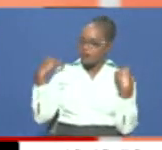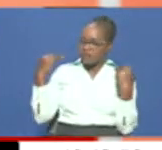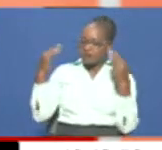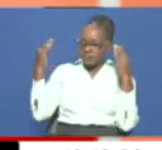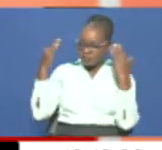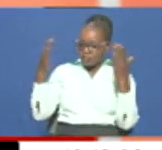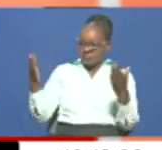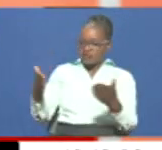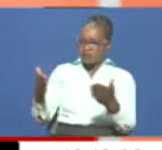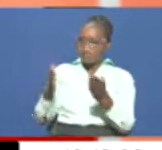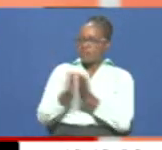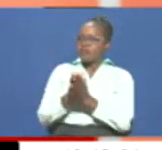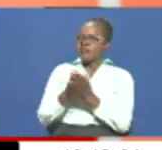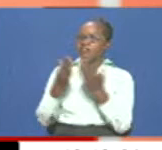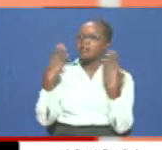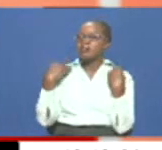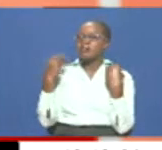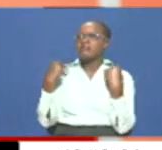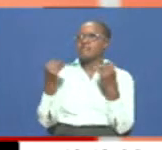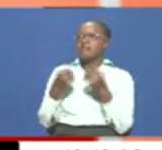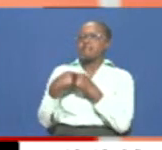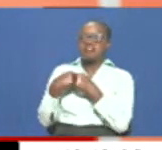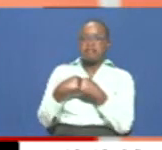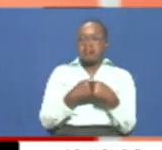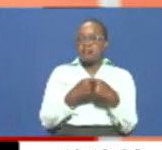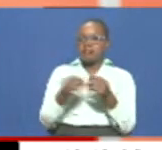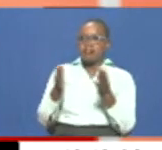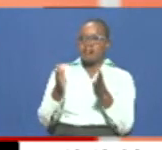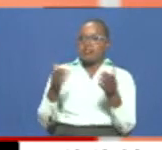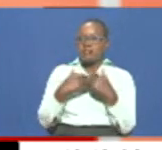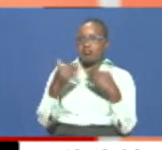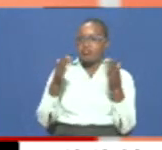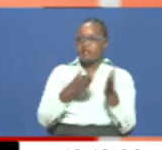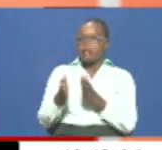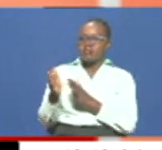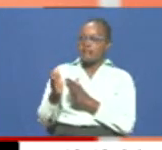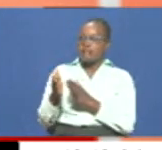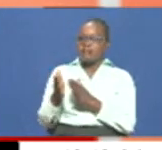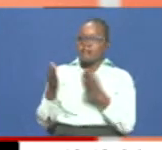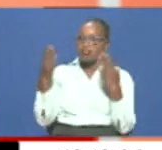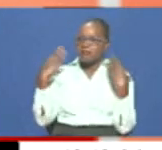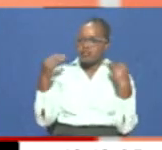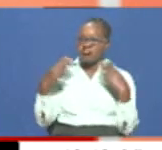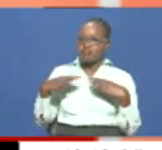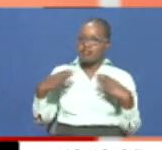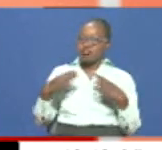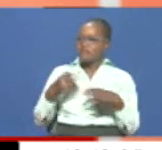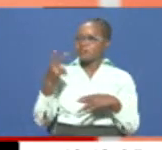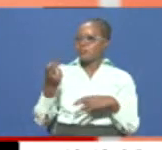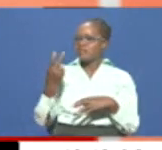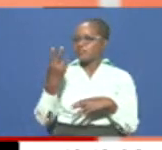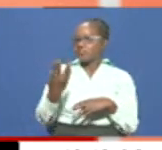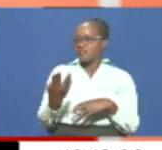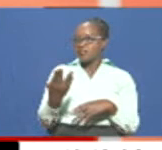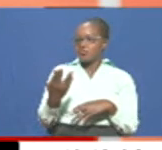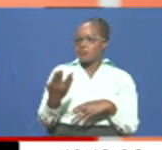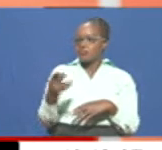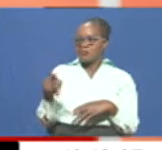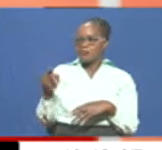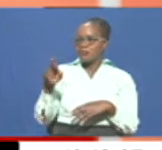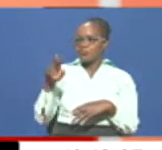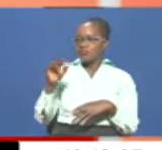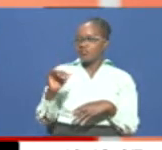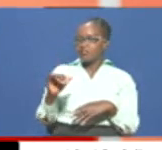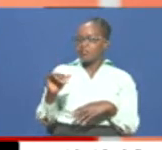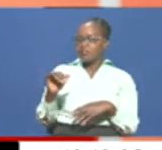se. We have a big challenge in terms of preparing our sports people for the 2024 Paris Olympics. We